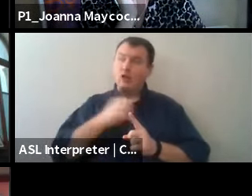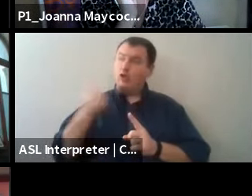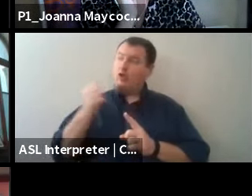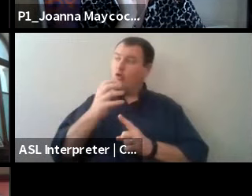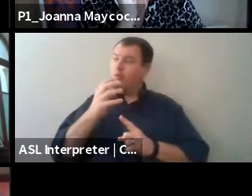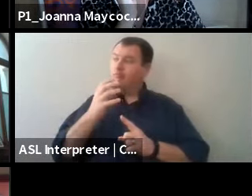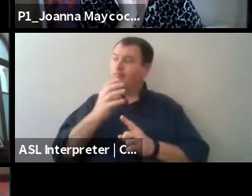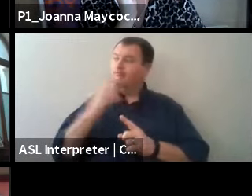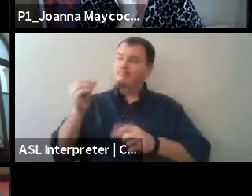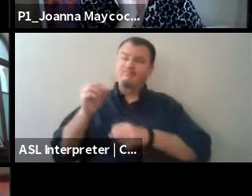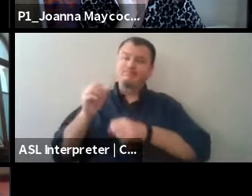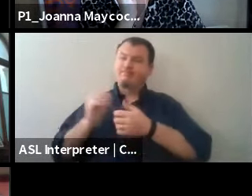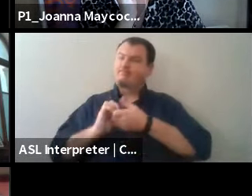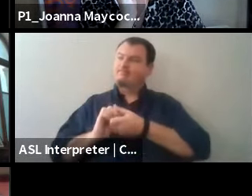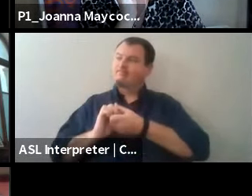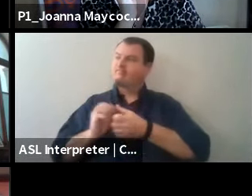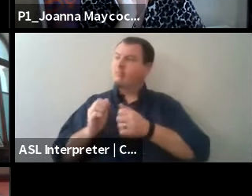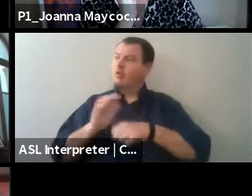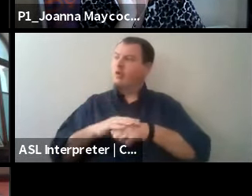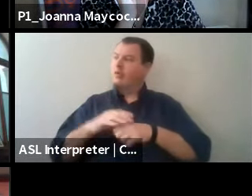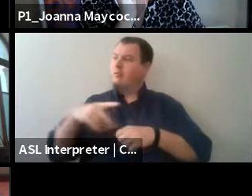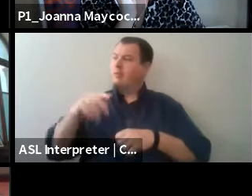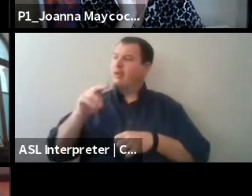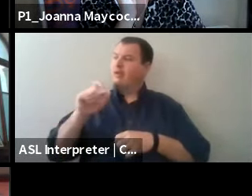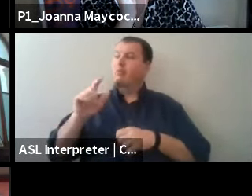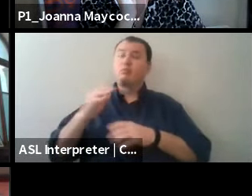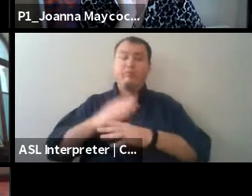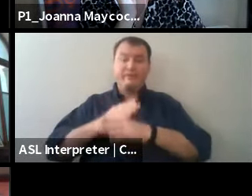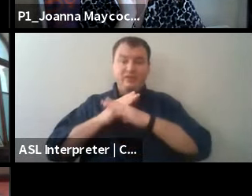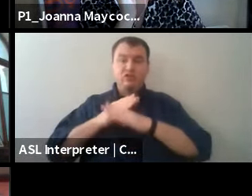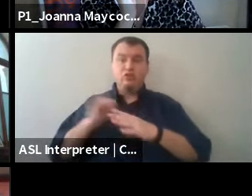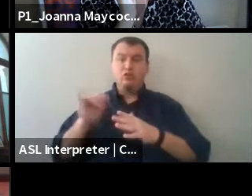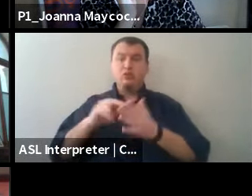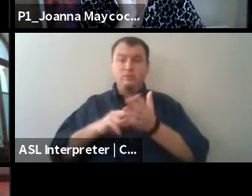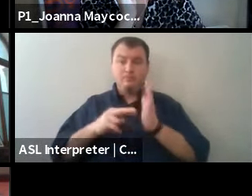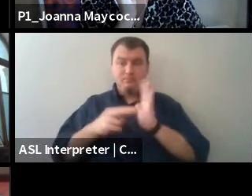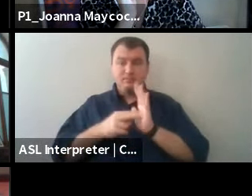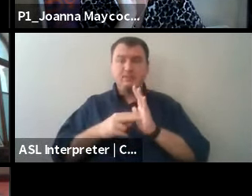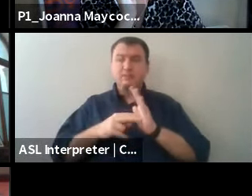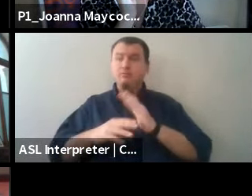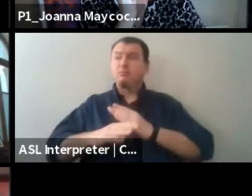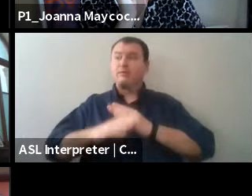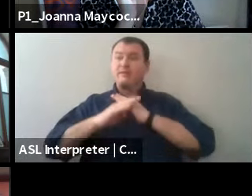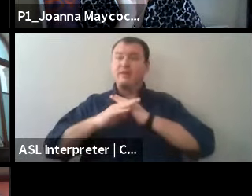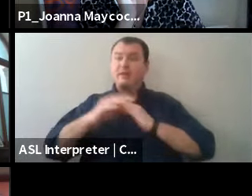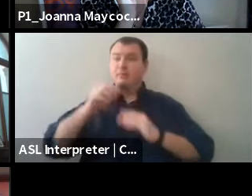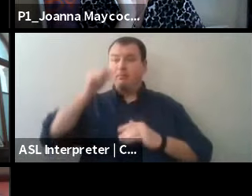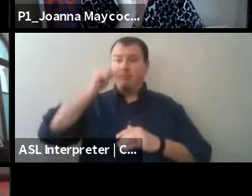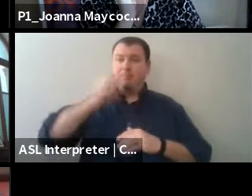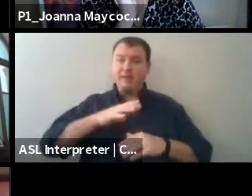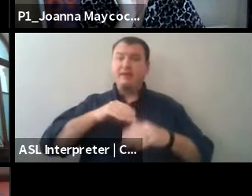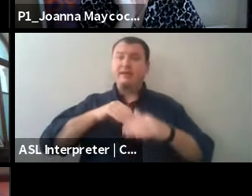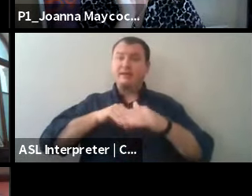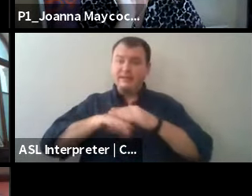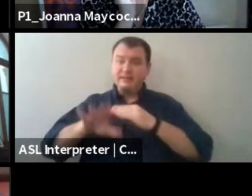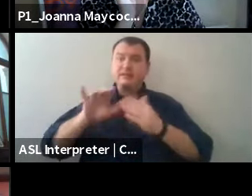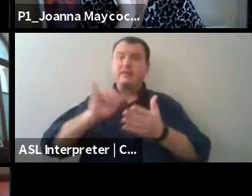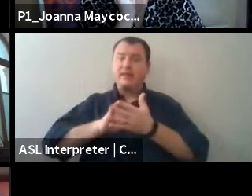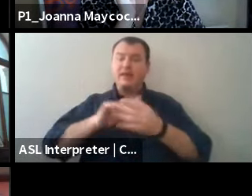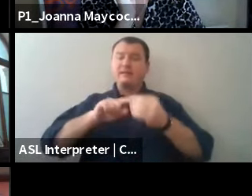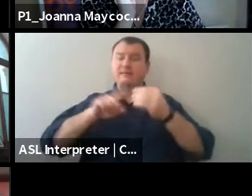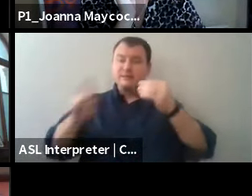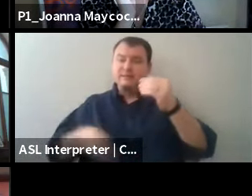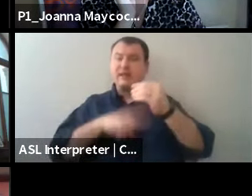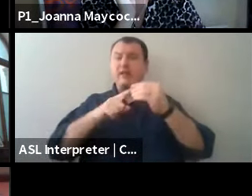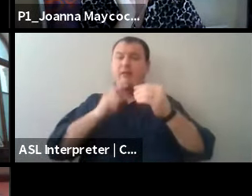that prevention for us has also meant that preventing women from re-entering into that cycle of violence,